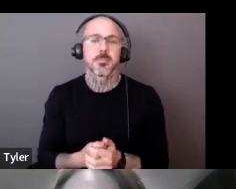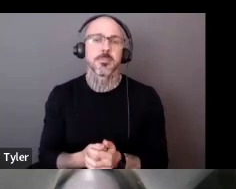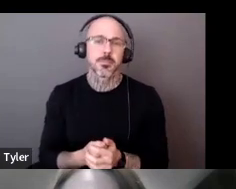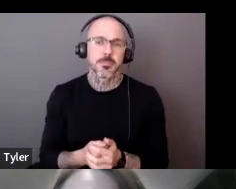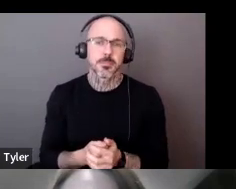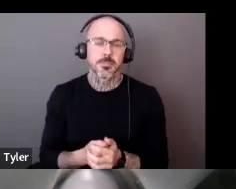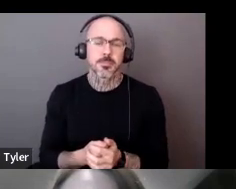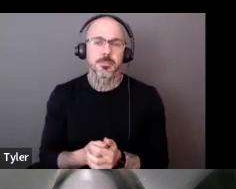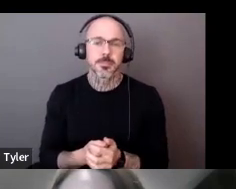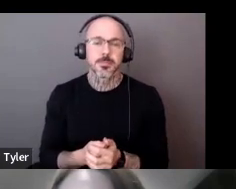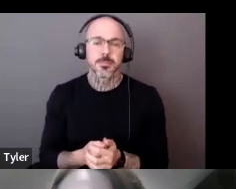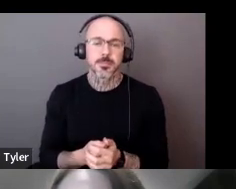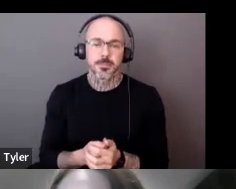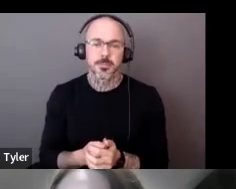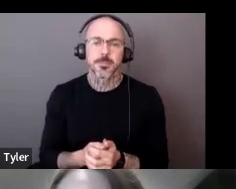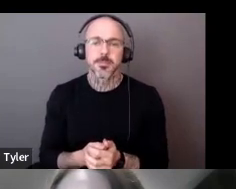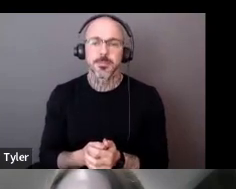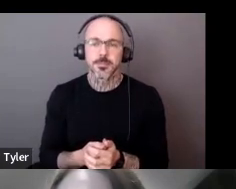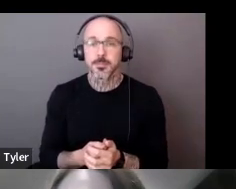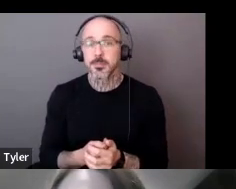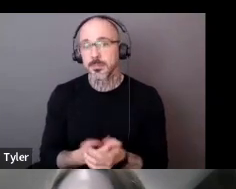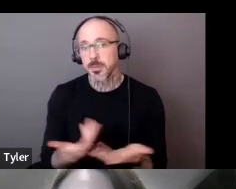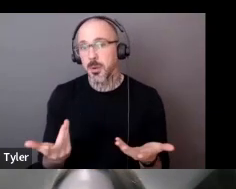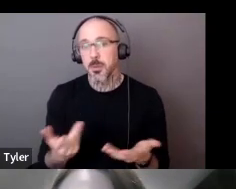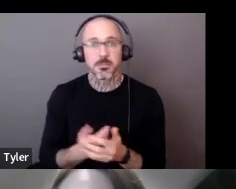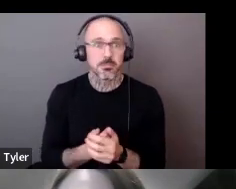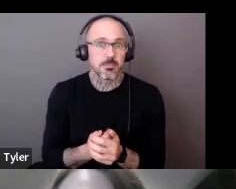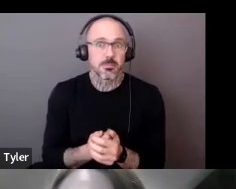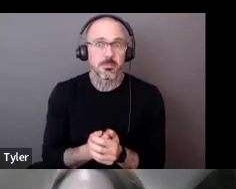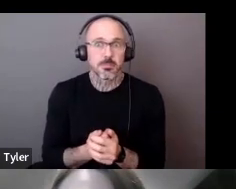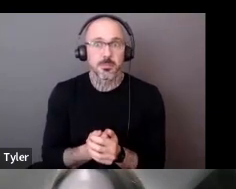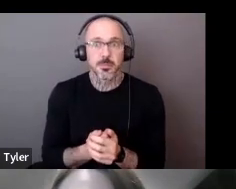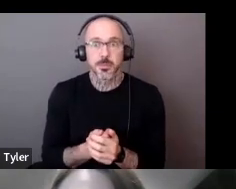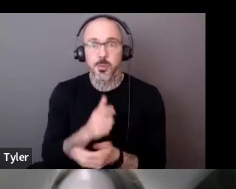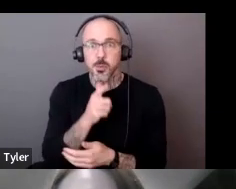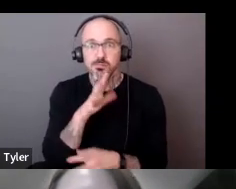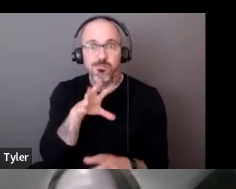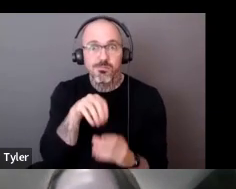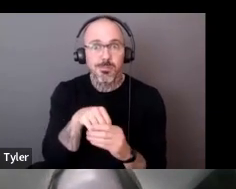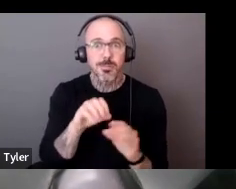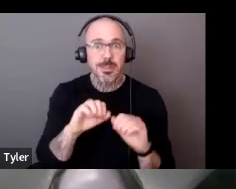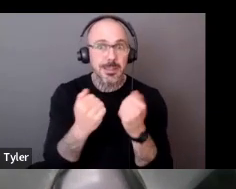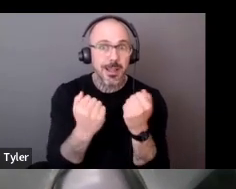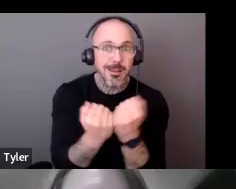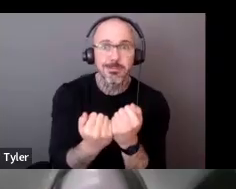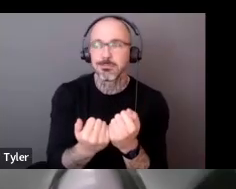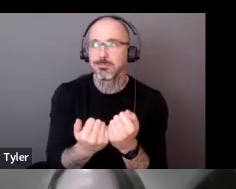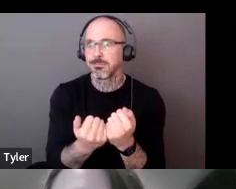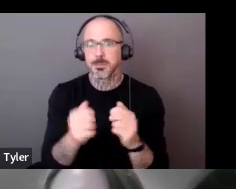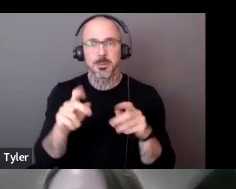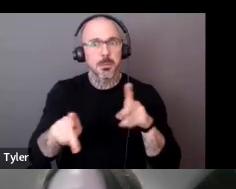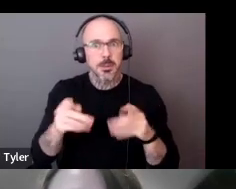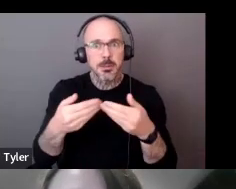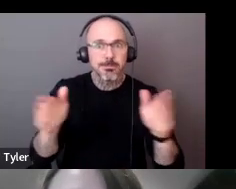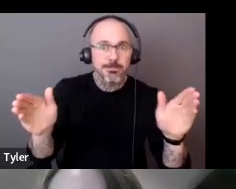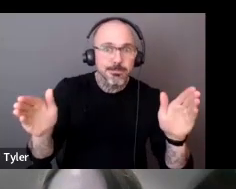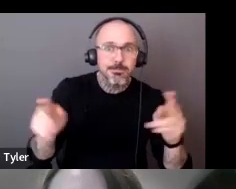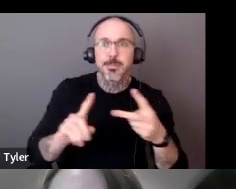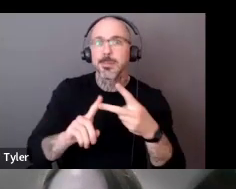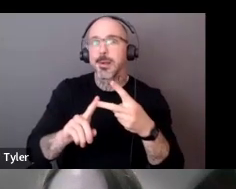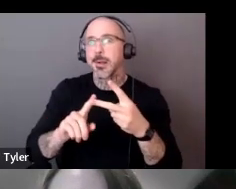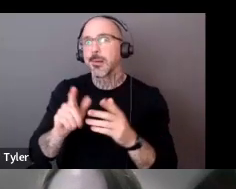of society as well as people who make laws need to be attuned to so that we